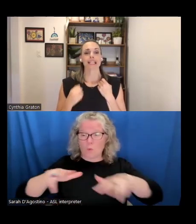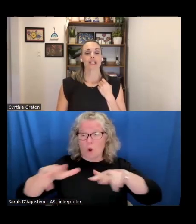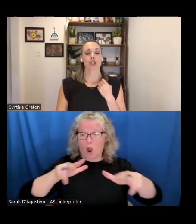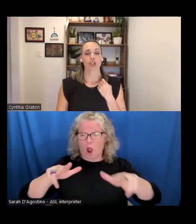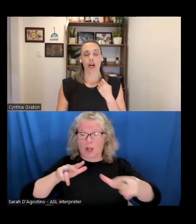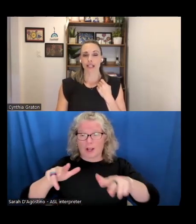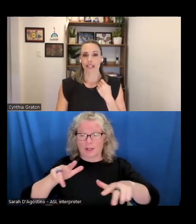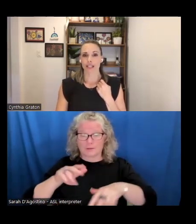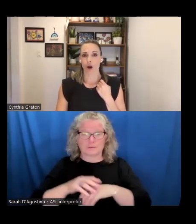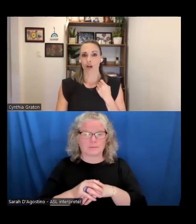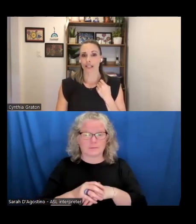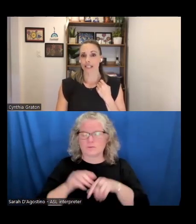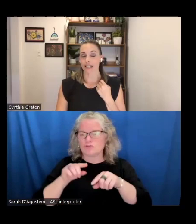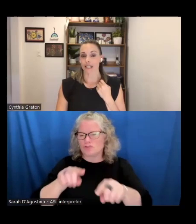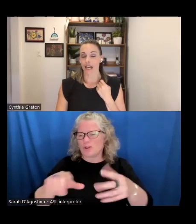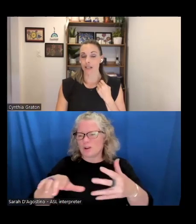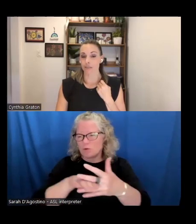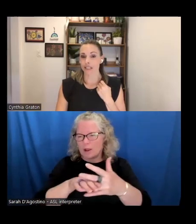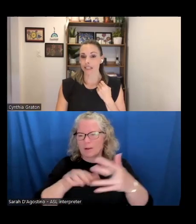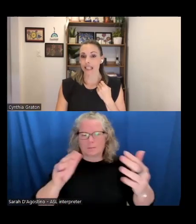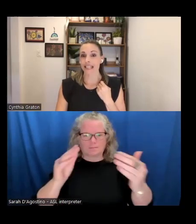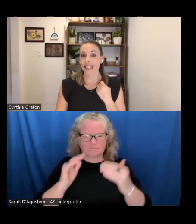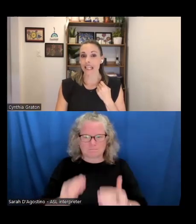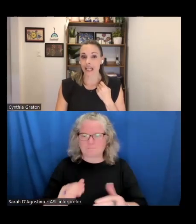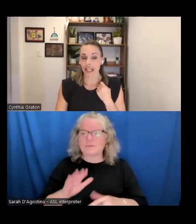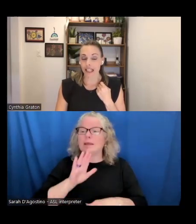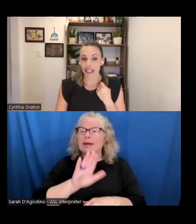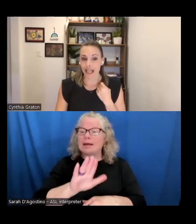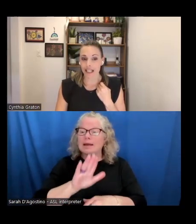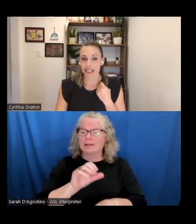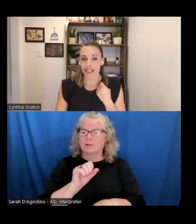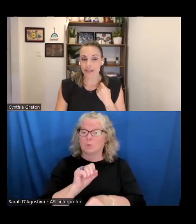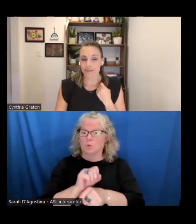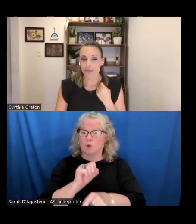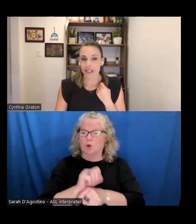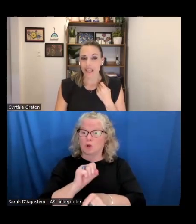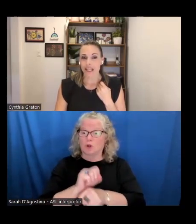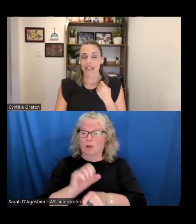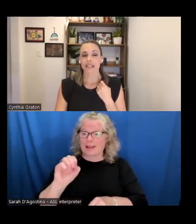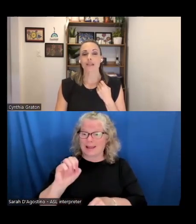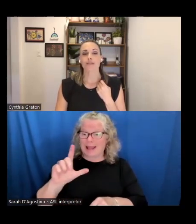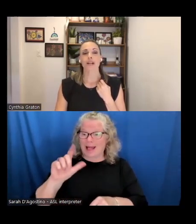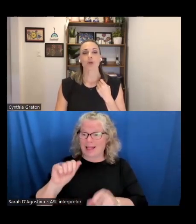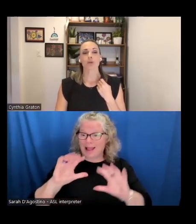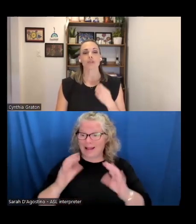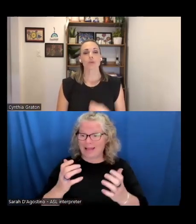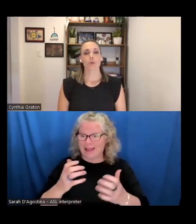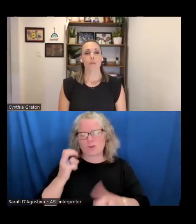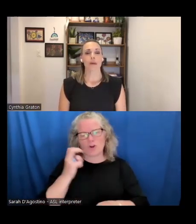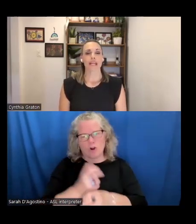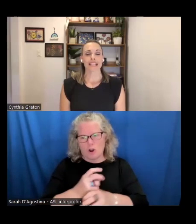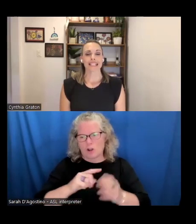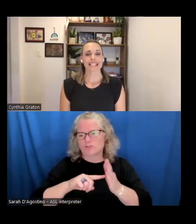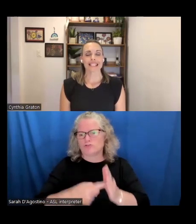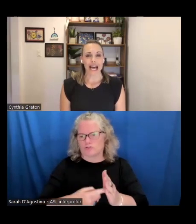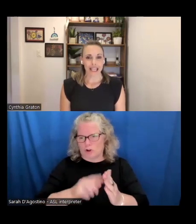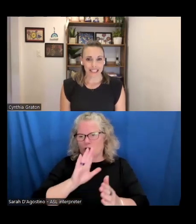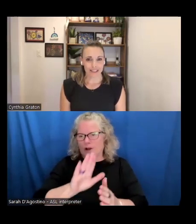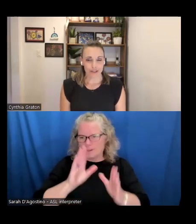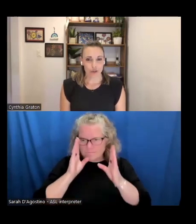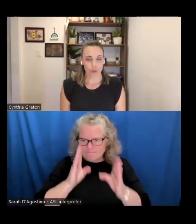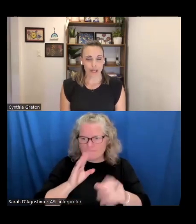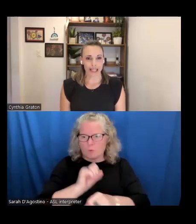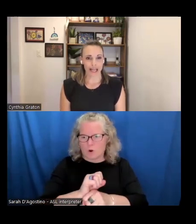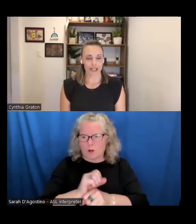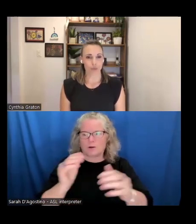Difficulty getting started on his assignment in ELA class. Difficulty remaining